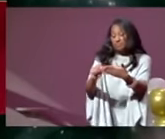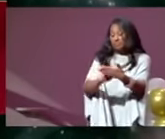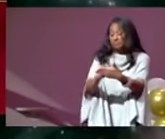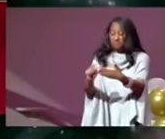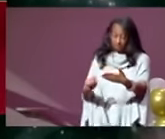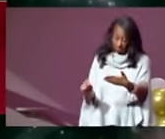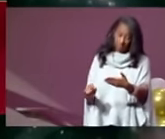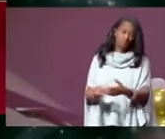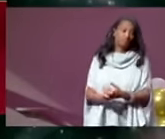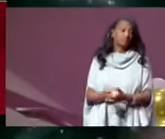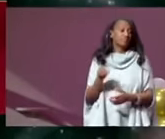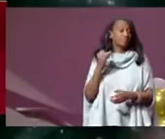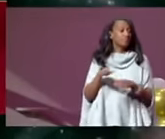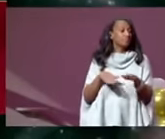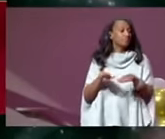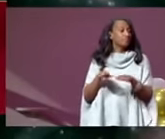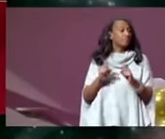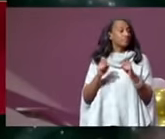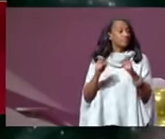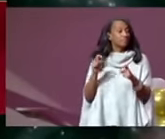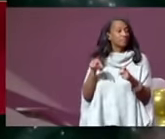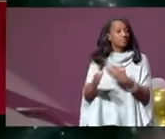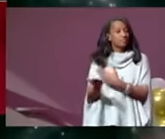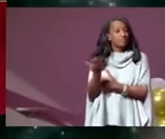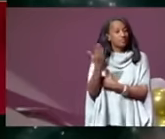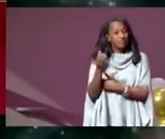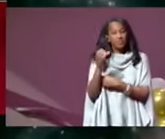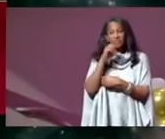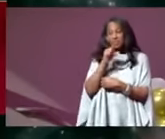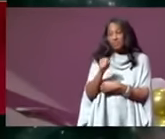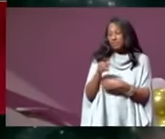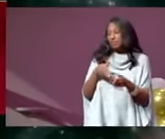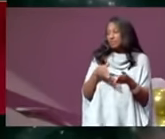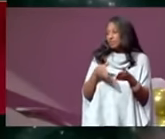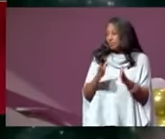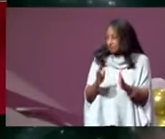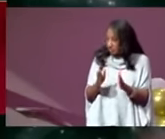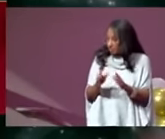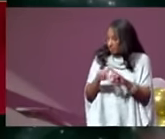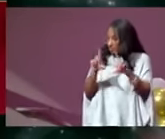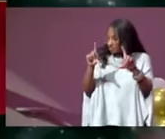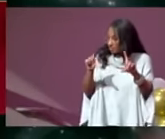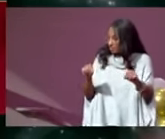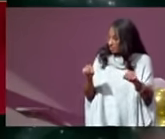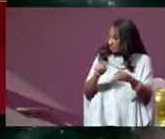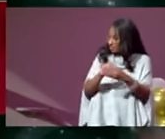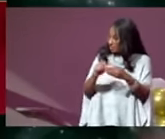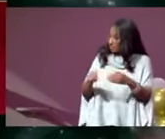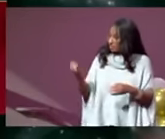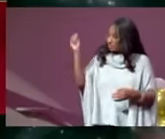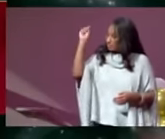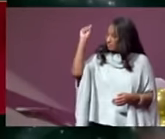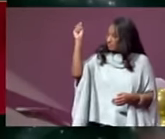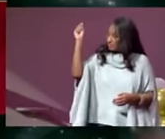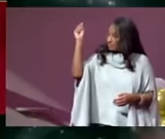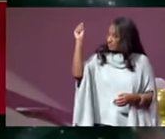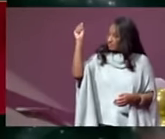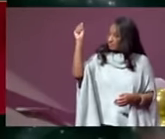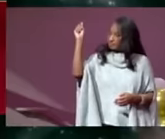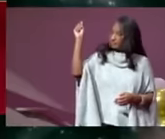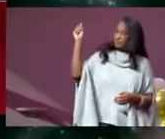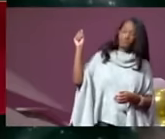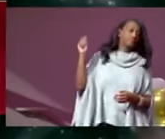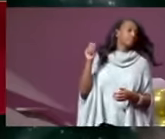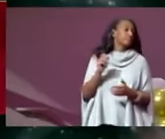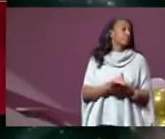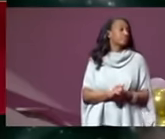going to be walking and giving this morning. Your old school offering envelope, our deacon's ministry, amen, is prepared to receive that